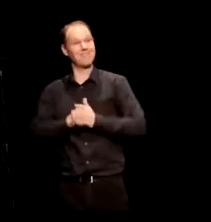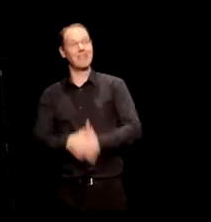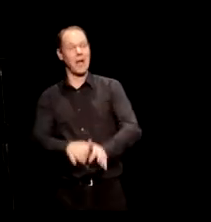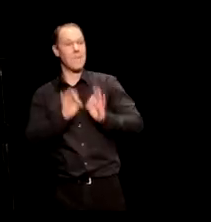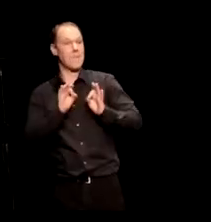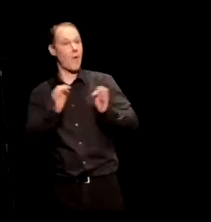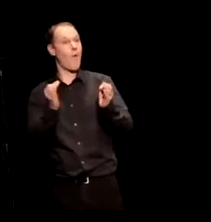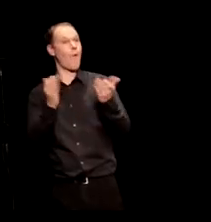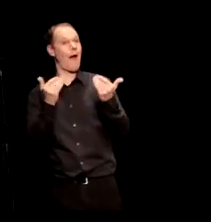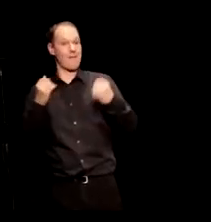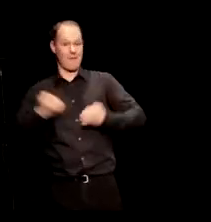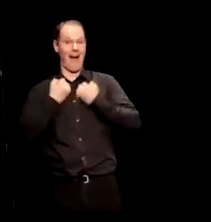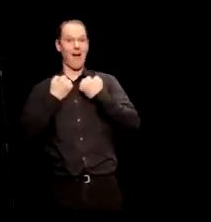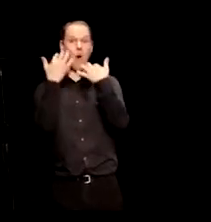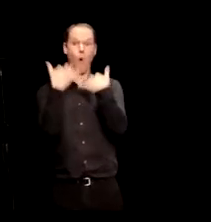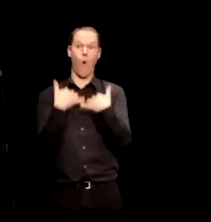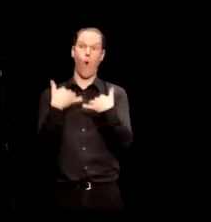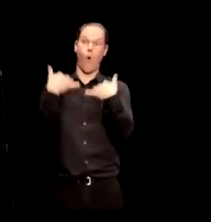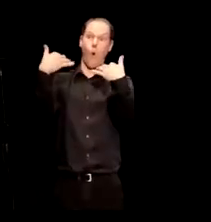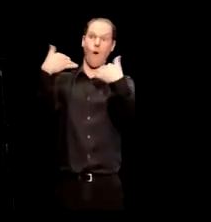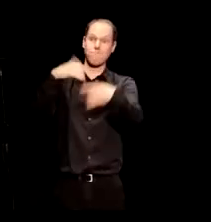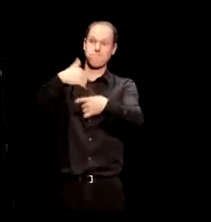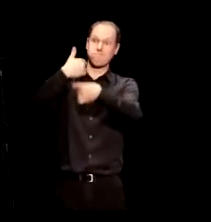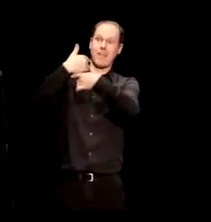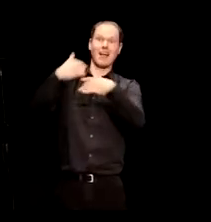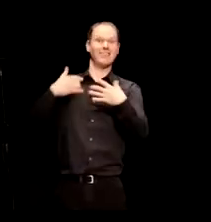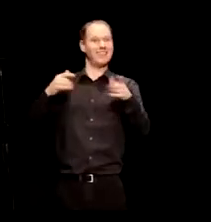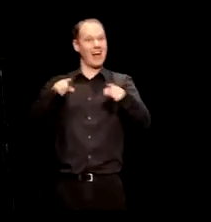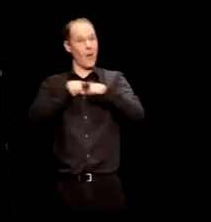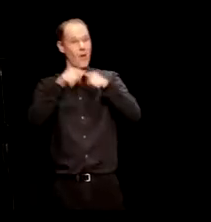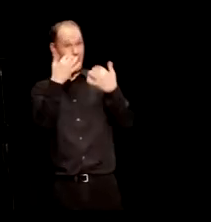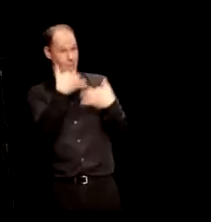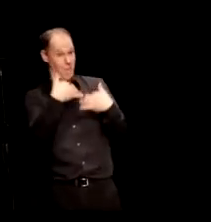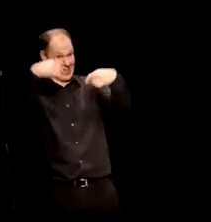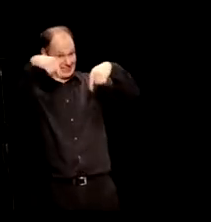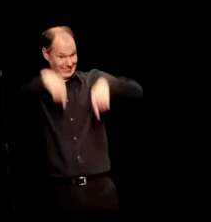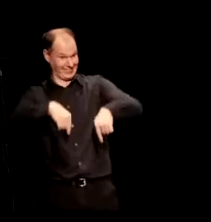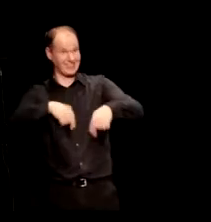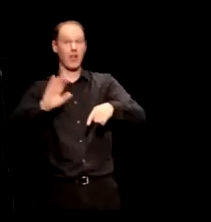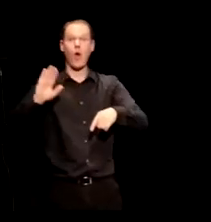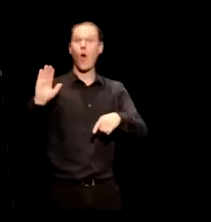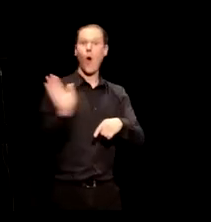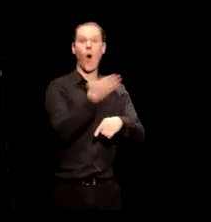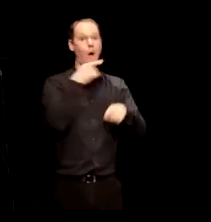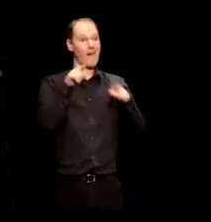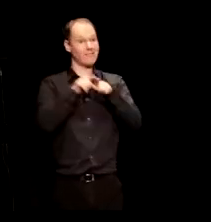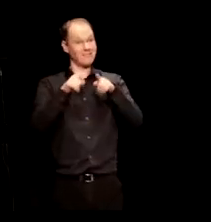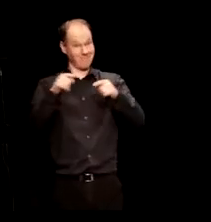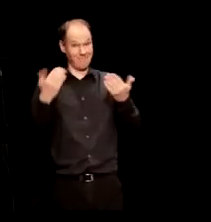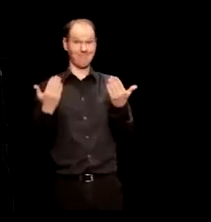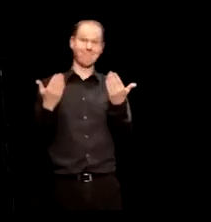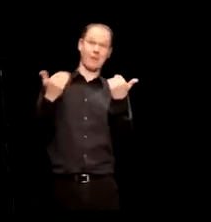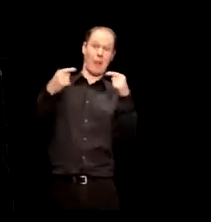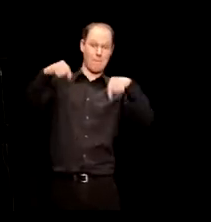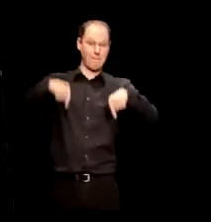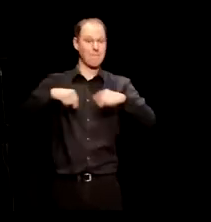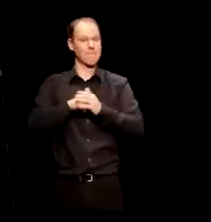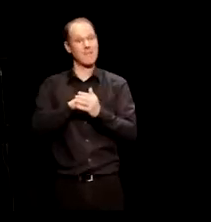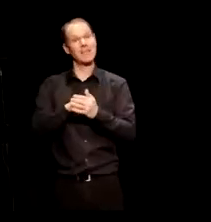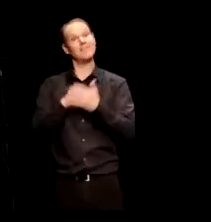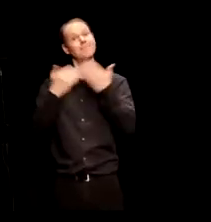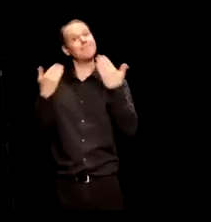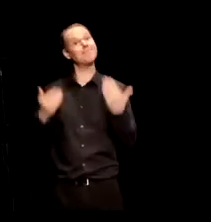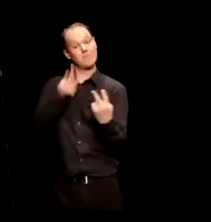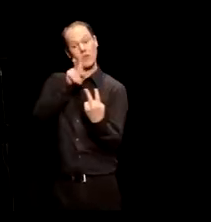global audience. It's wonderful to have so many people here tonight, and a warm welcome to everyone here at the Playhouse. And the two plays we're